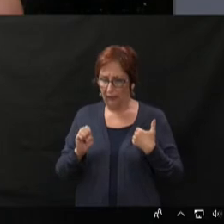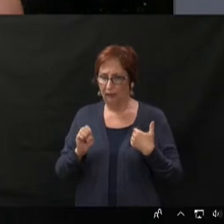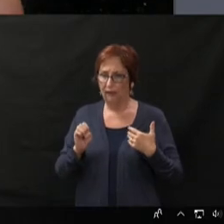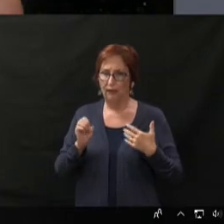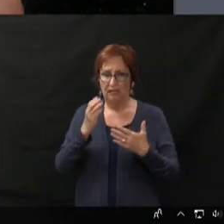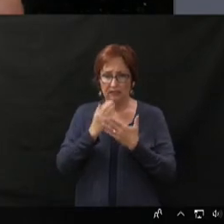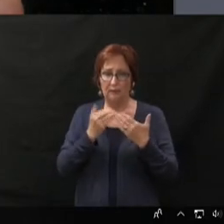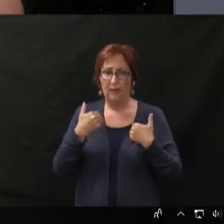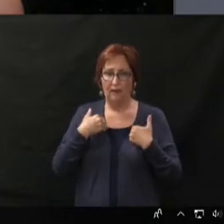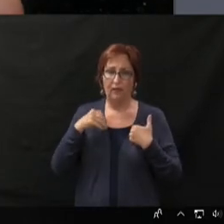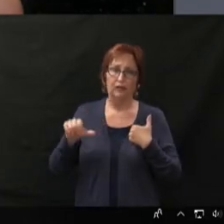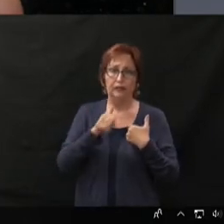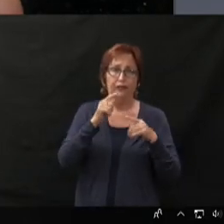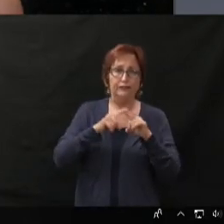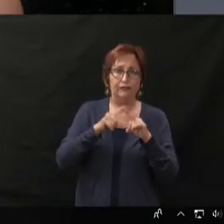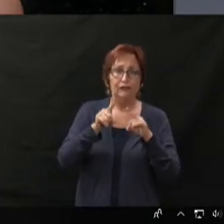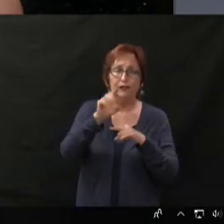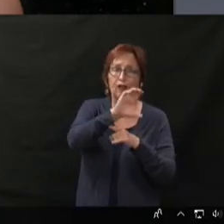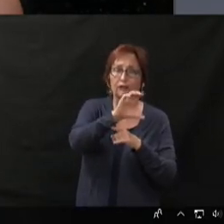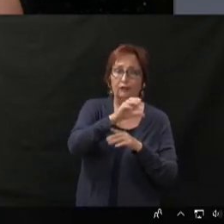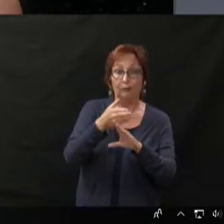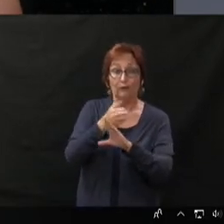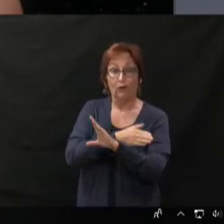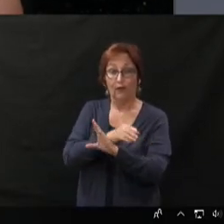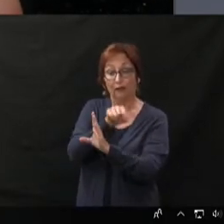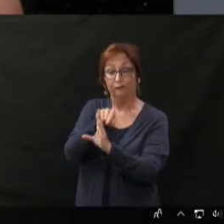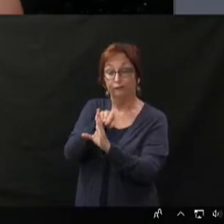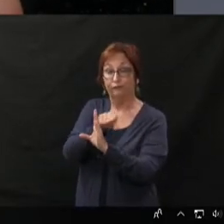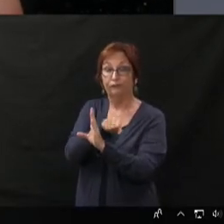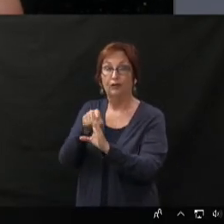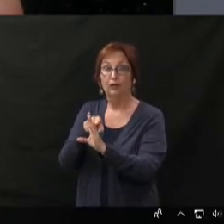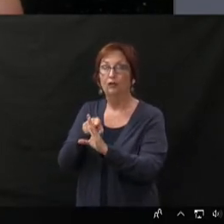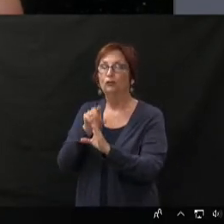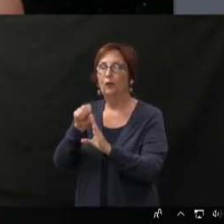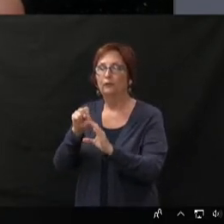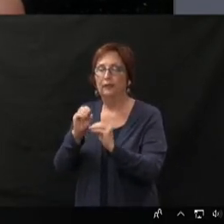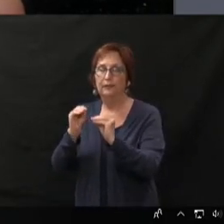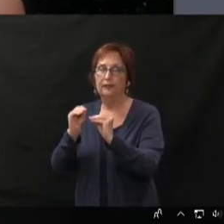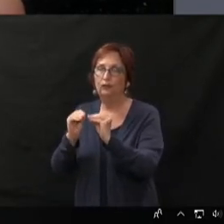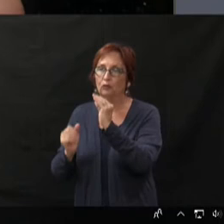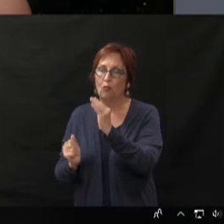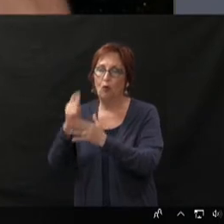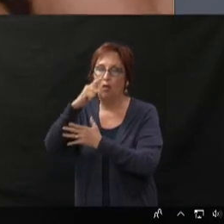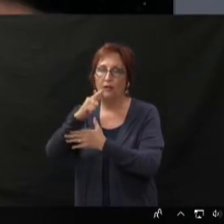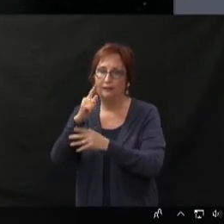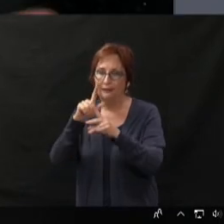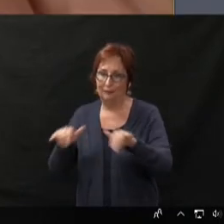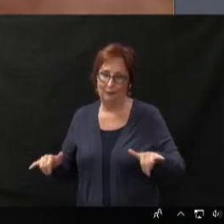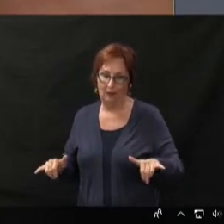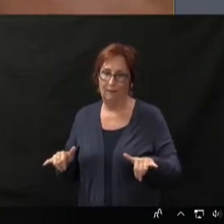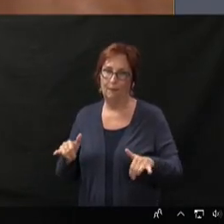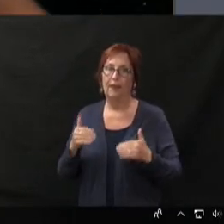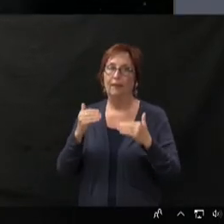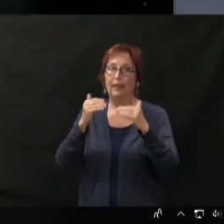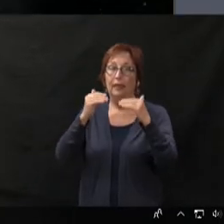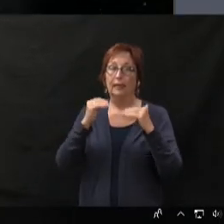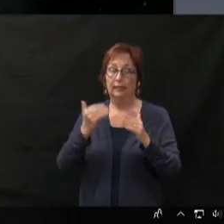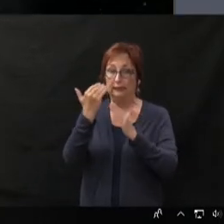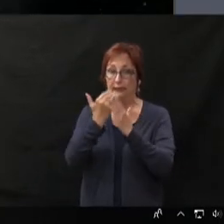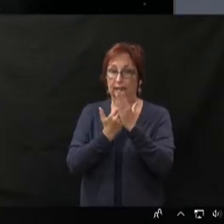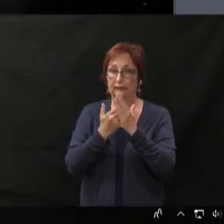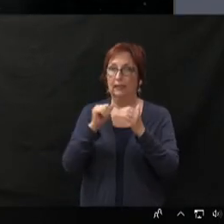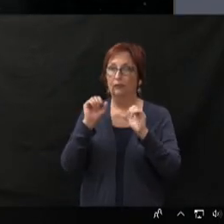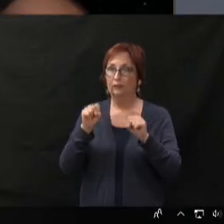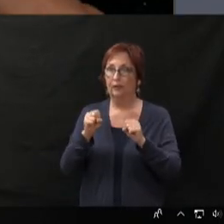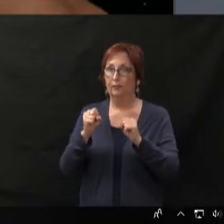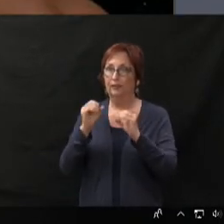yes. So I was able to teach him all of those at one time. And then in the next lesson, I was able to teach him